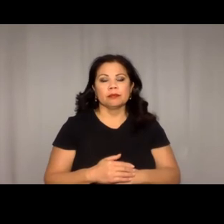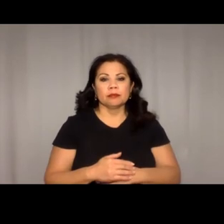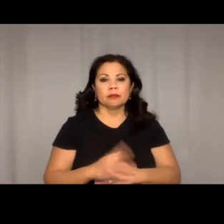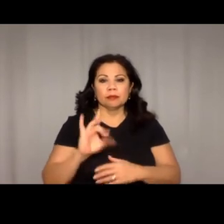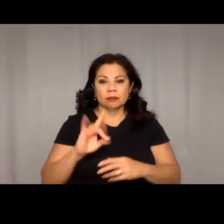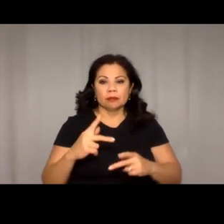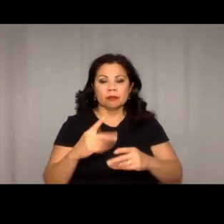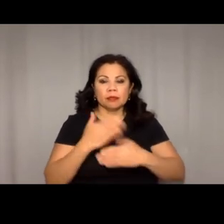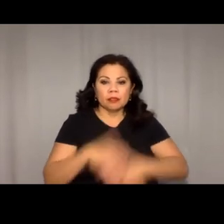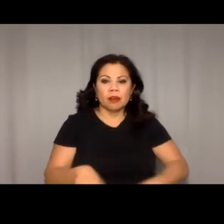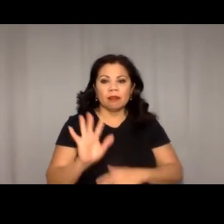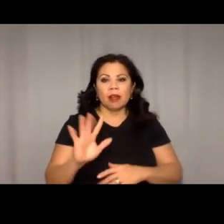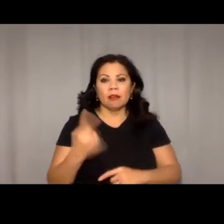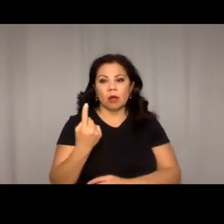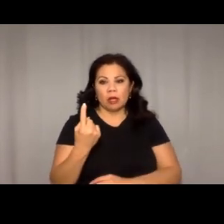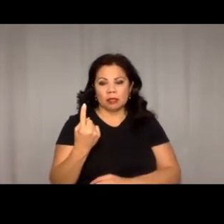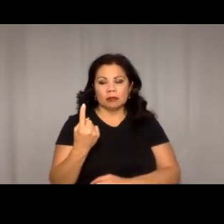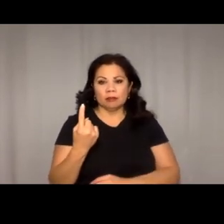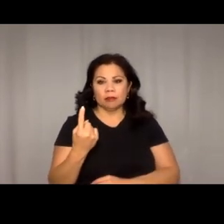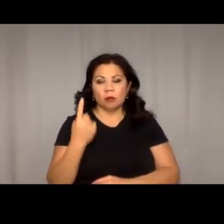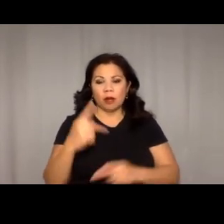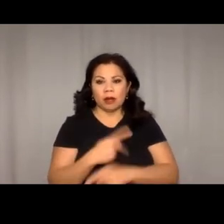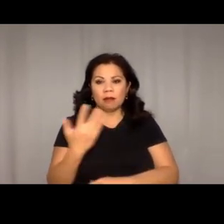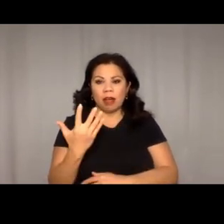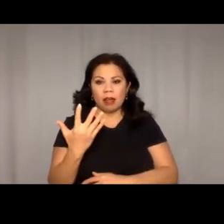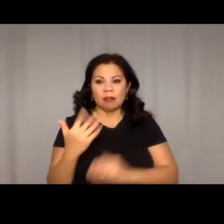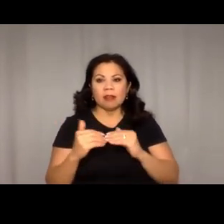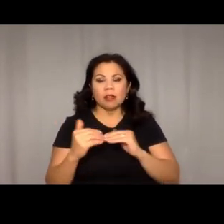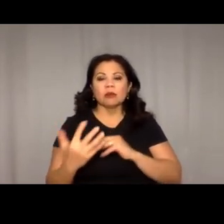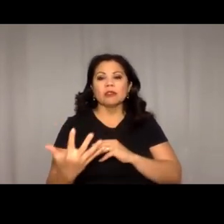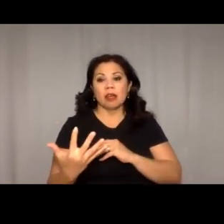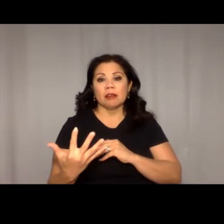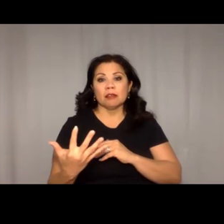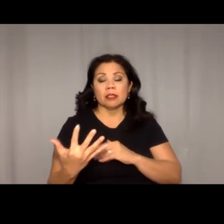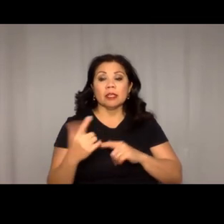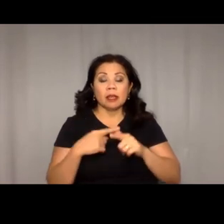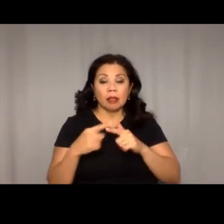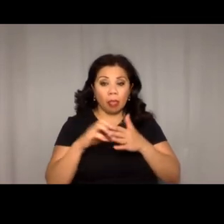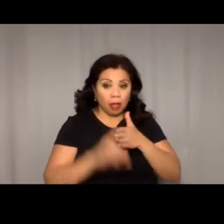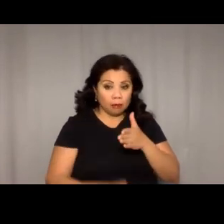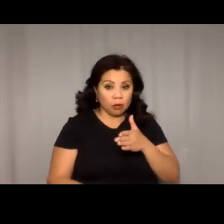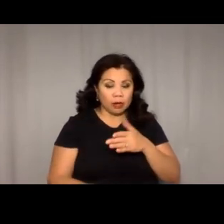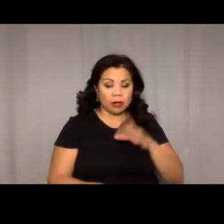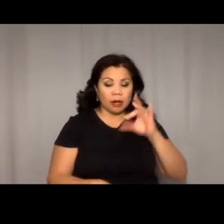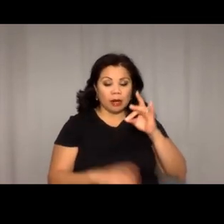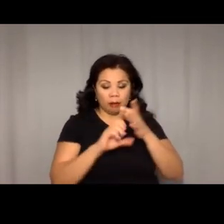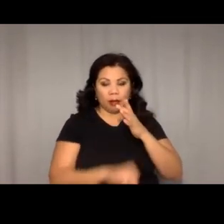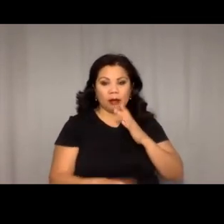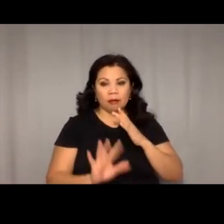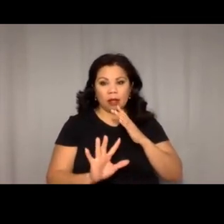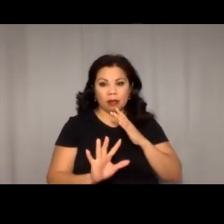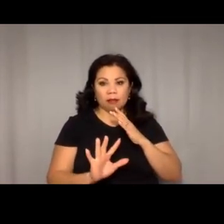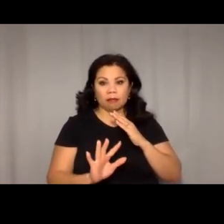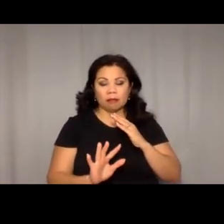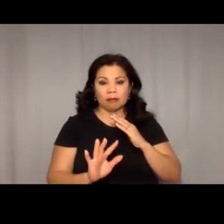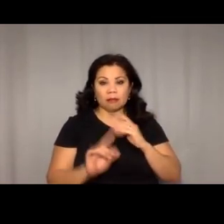one time. 1 times 5 is 5. Then I'm going to subtract. 8 minus 5 is 3. Your